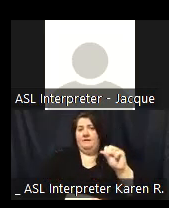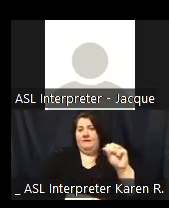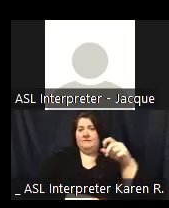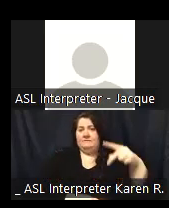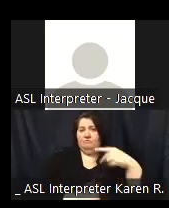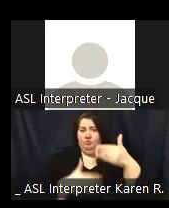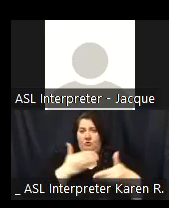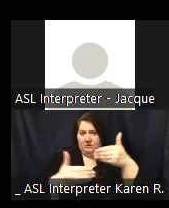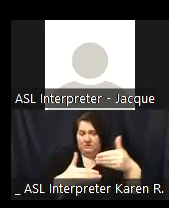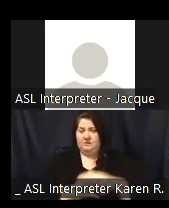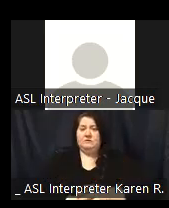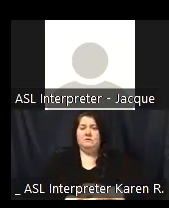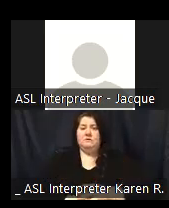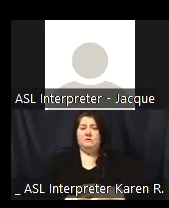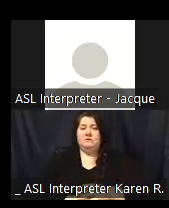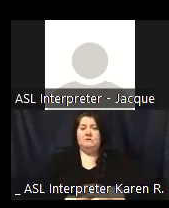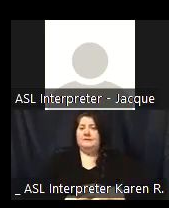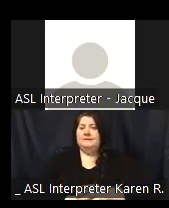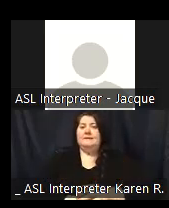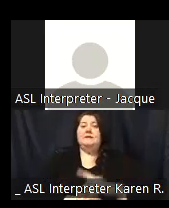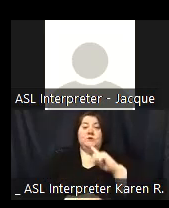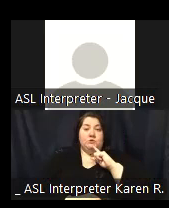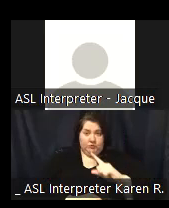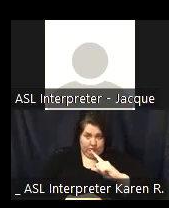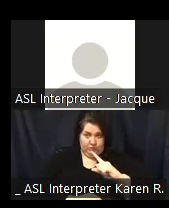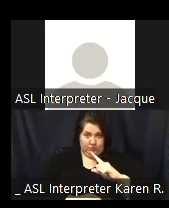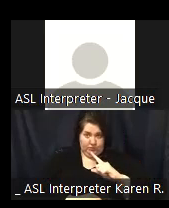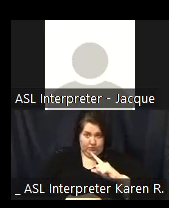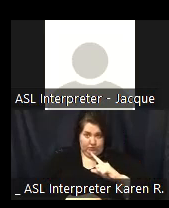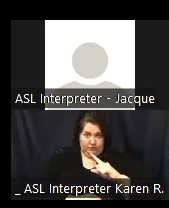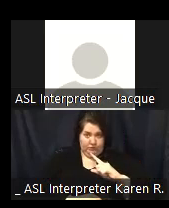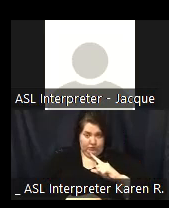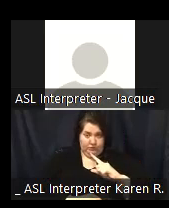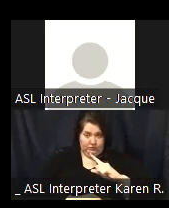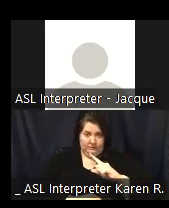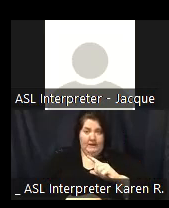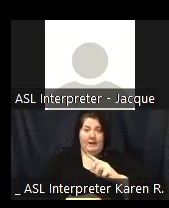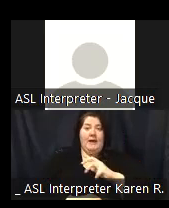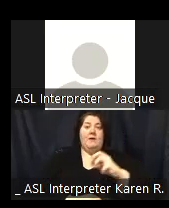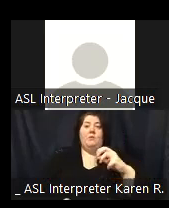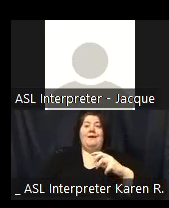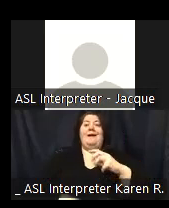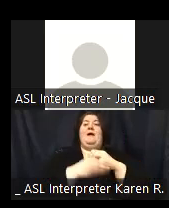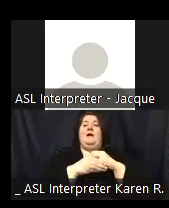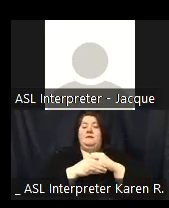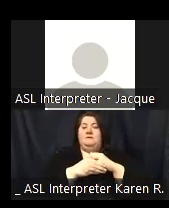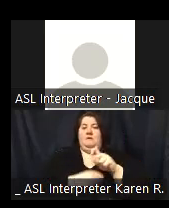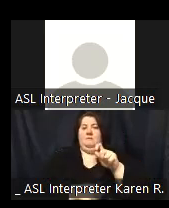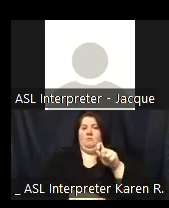process. That is true. And we'll add in a bullet